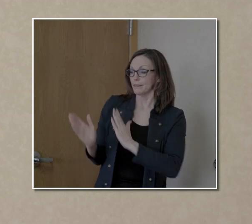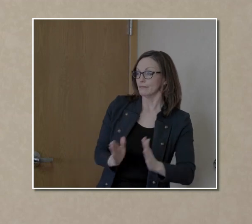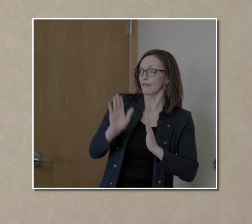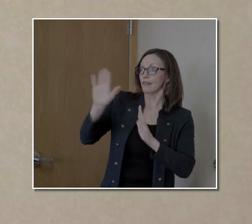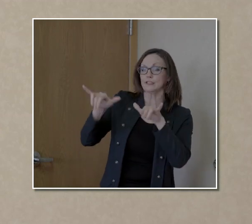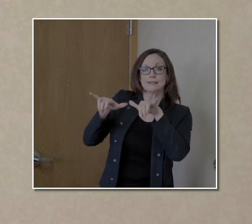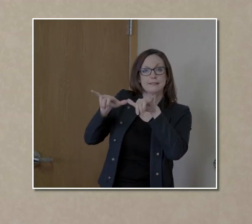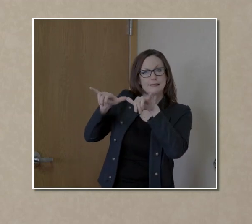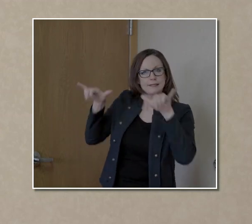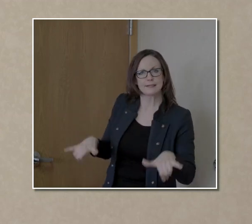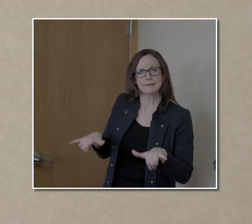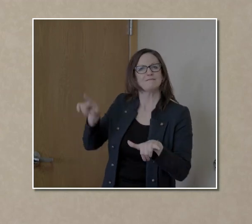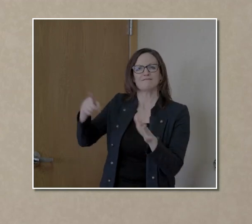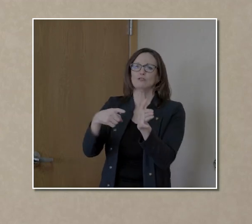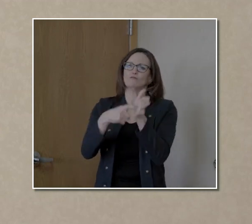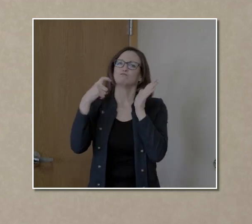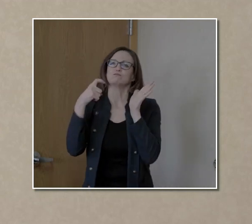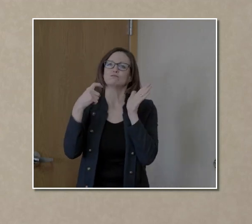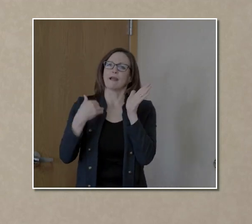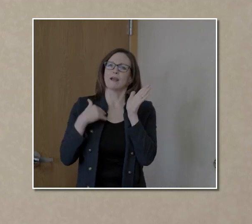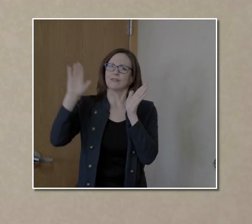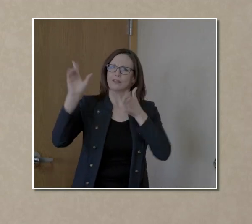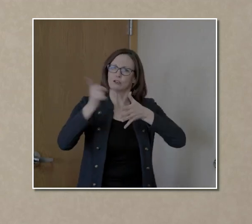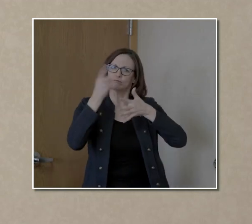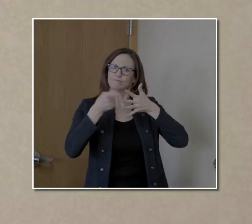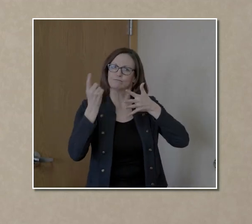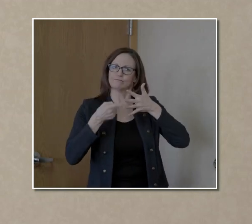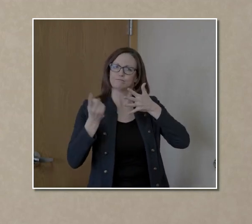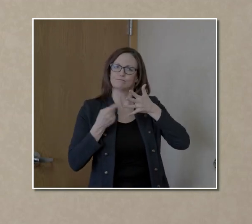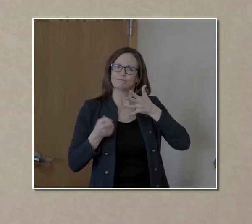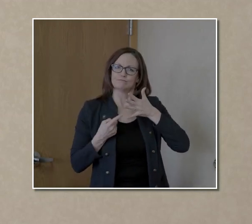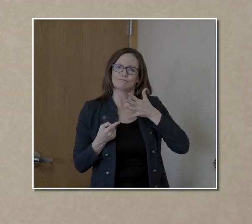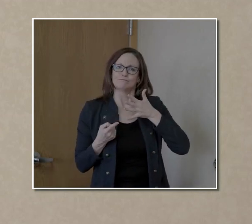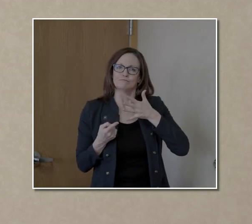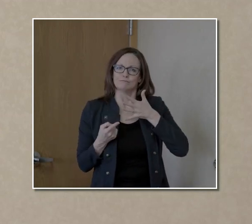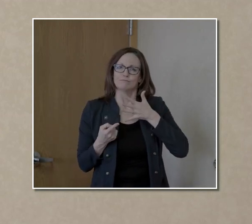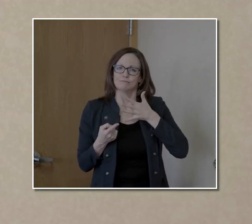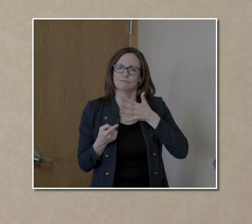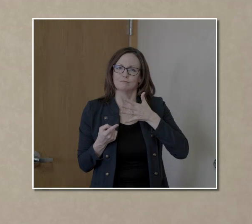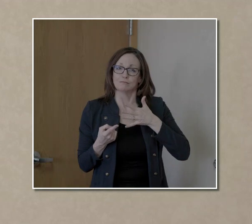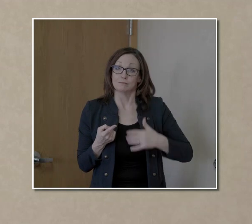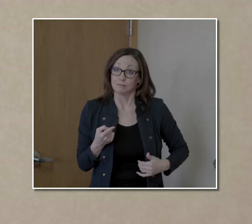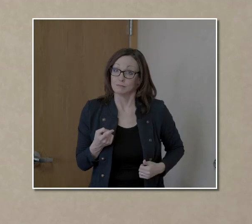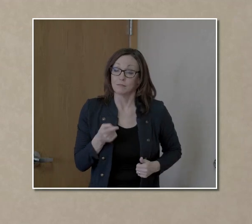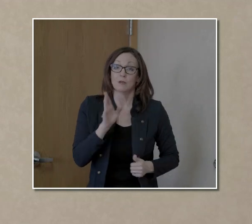facility. We're doing a great job on the volunteers. I'm